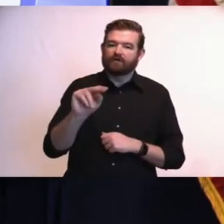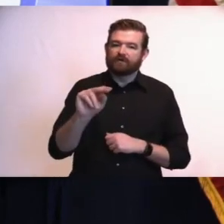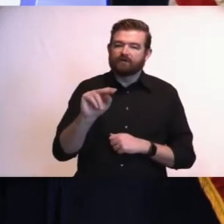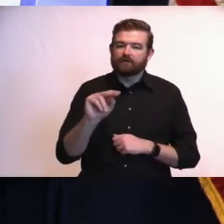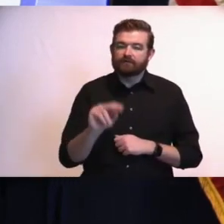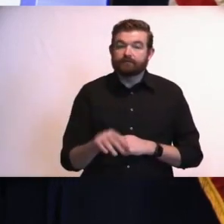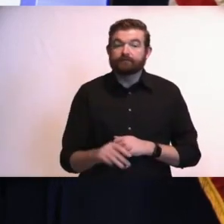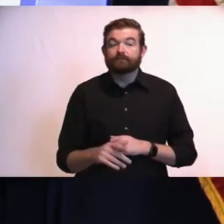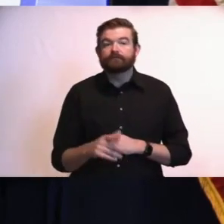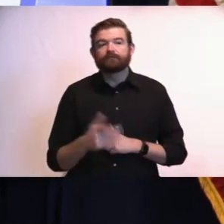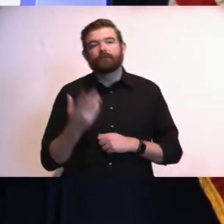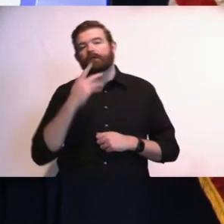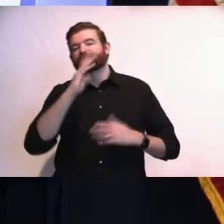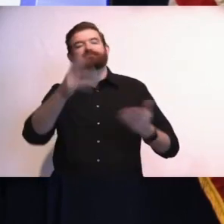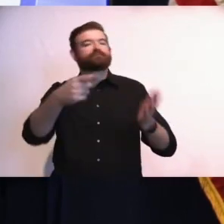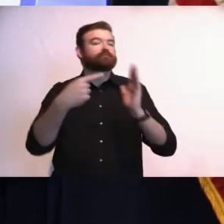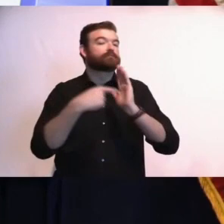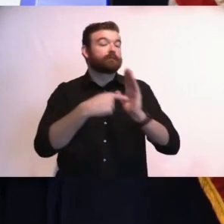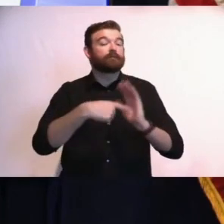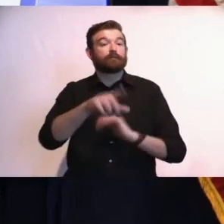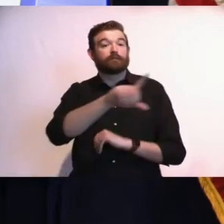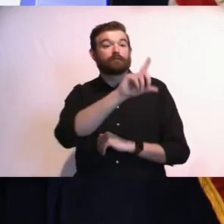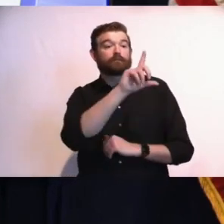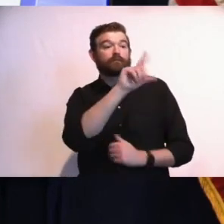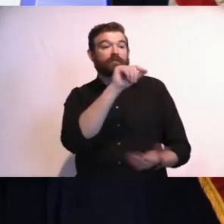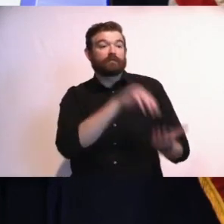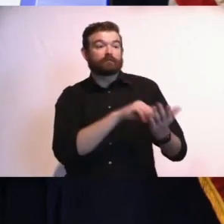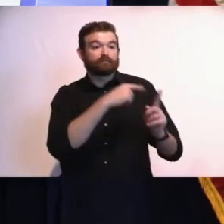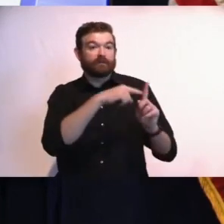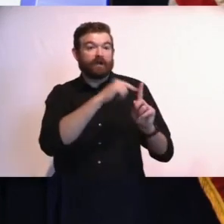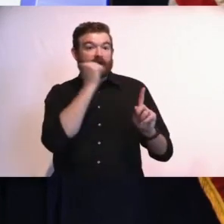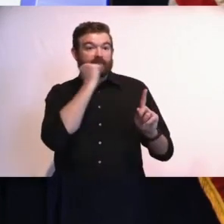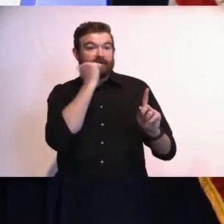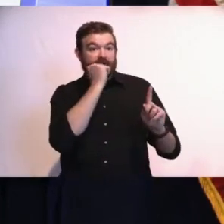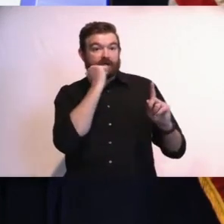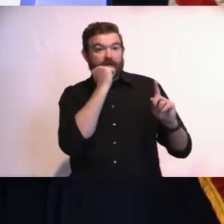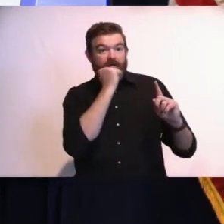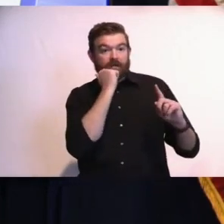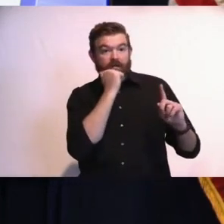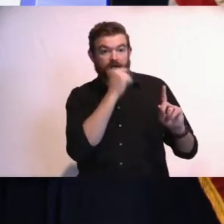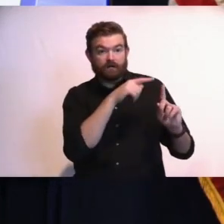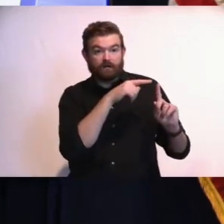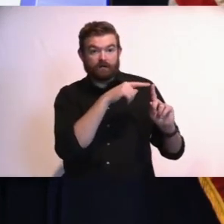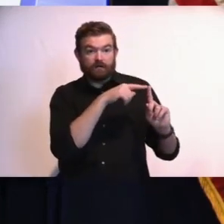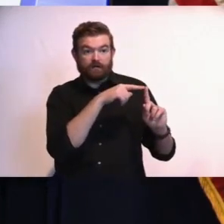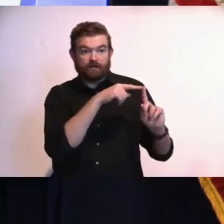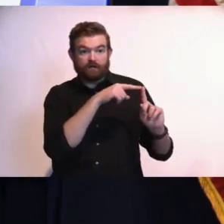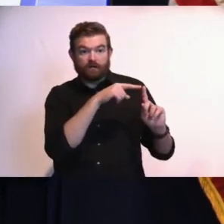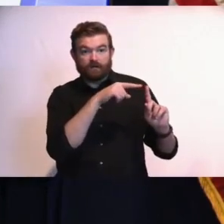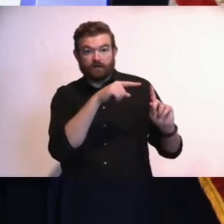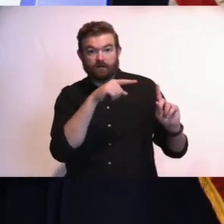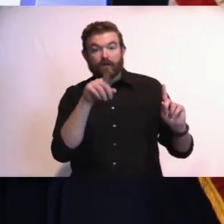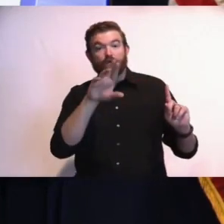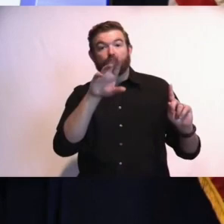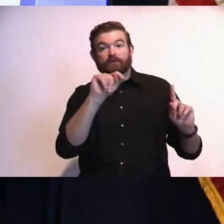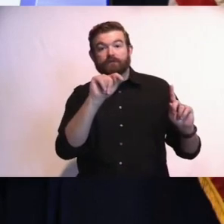example, 20,000 a day, then the RT goes down to 1, which is obviously where we want it to